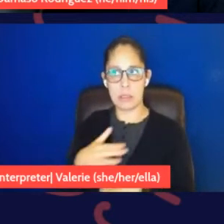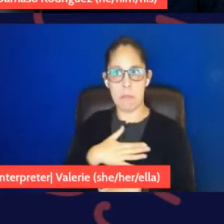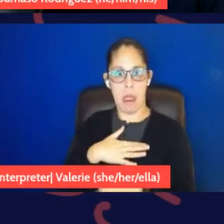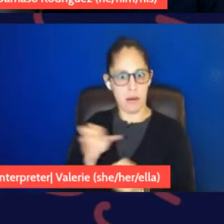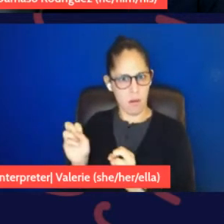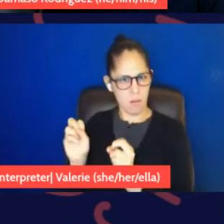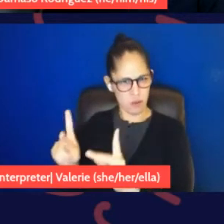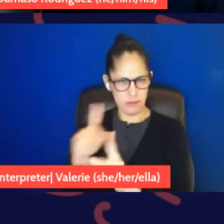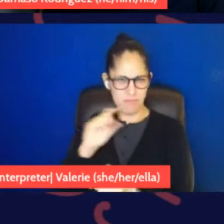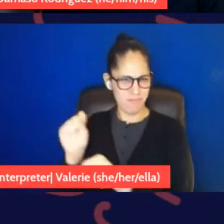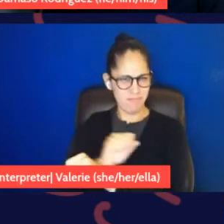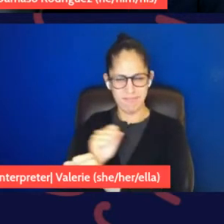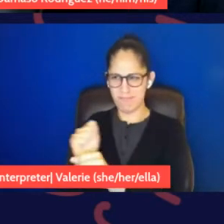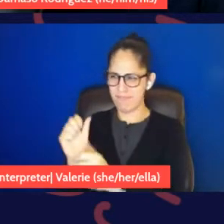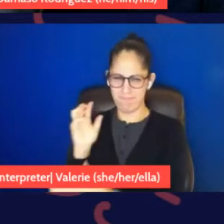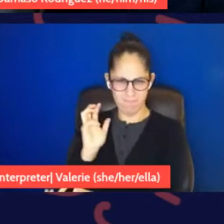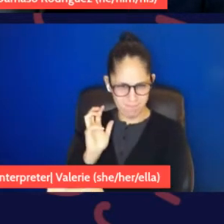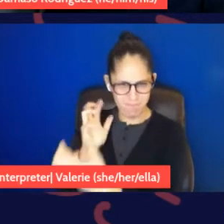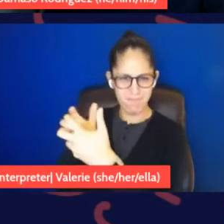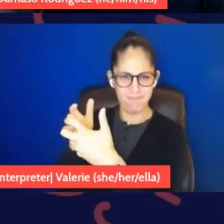to become part of a larger